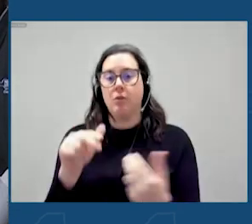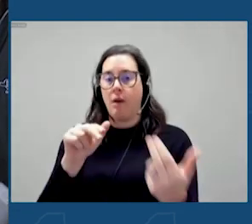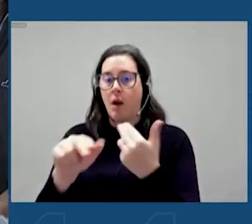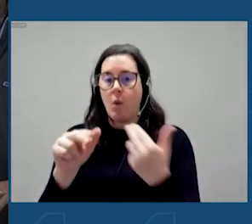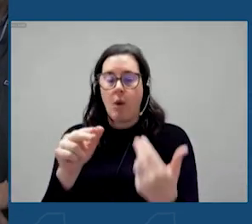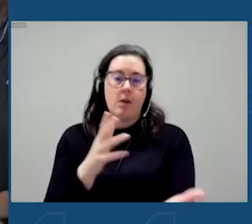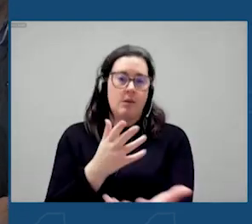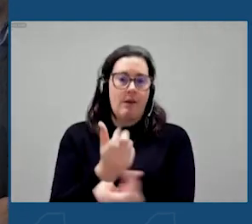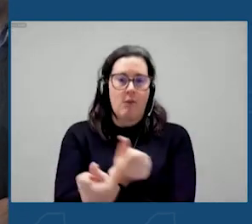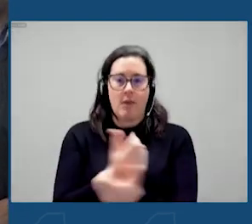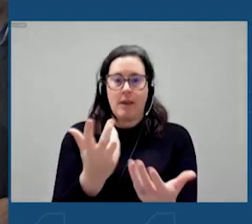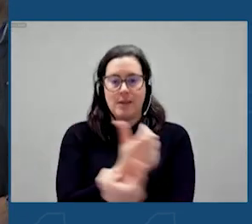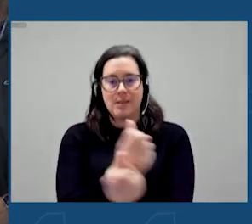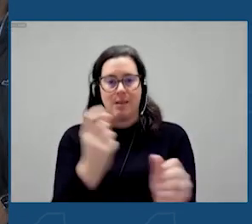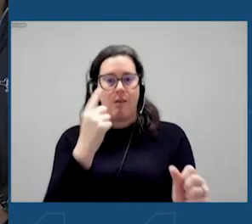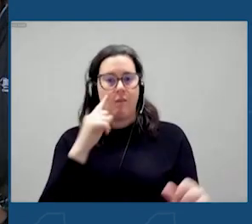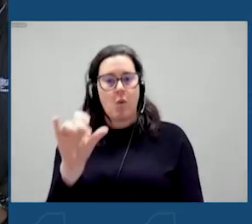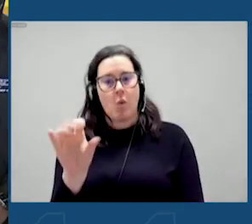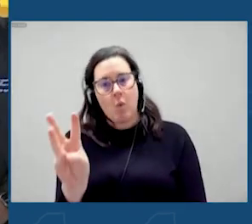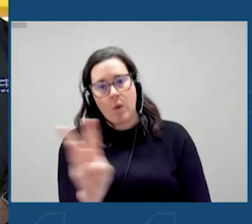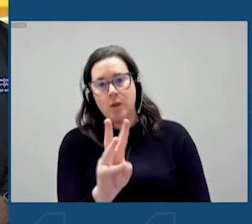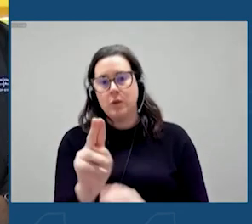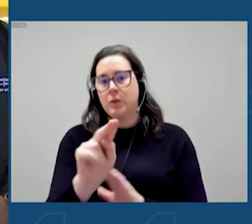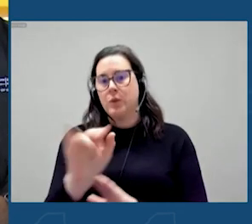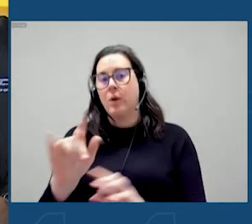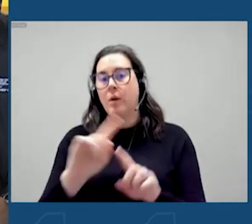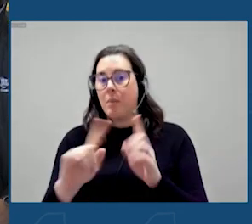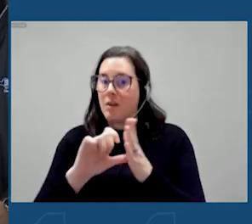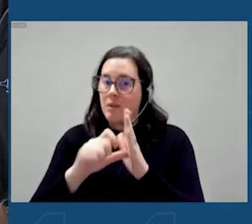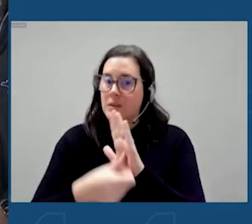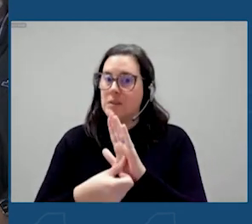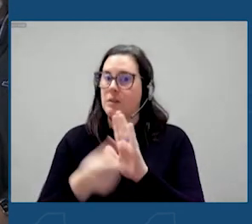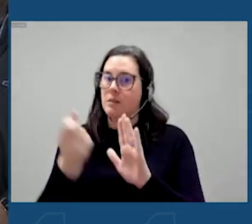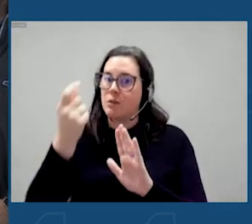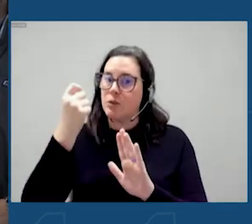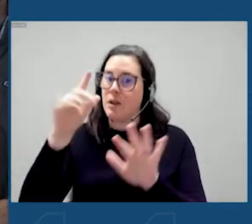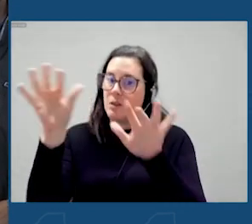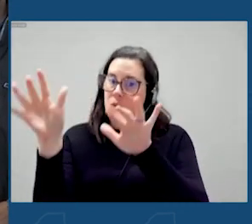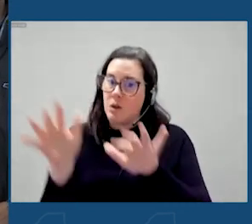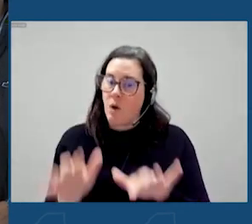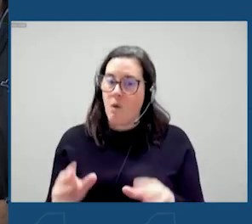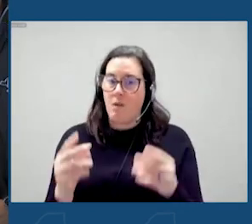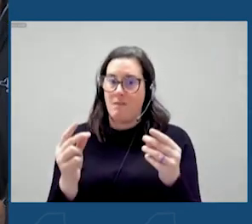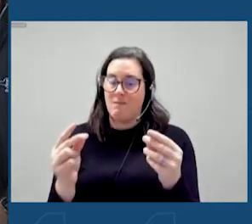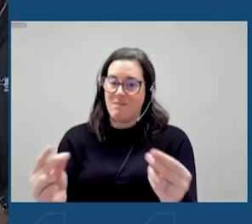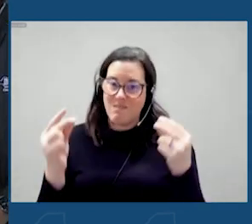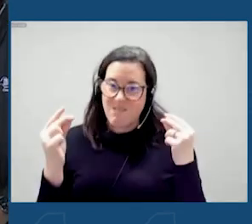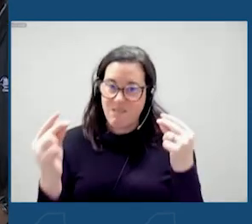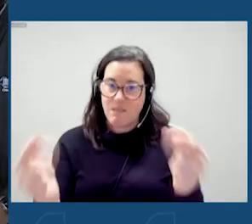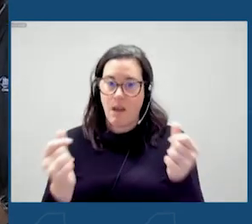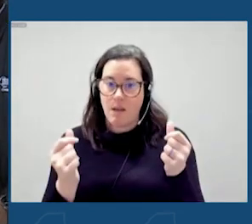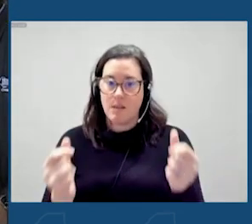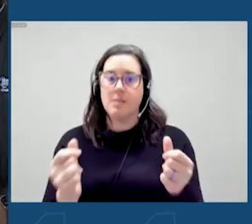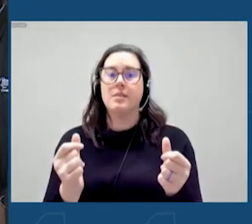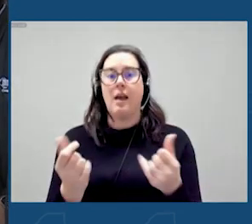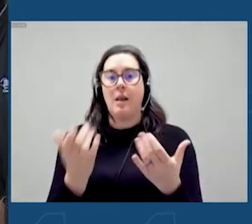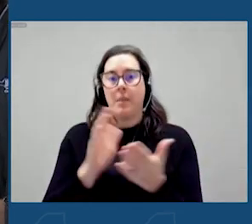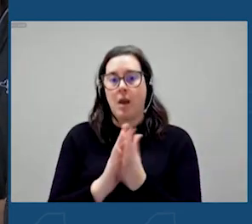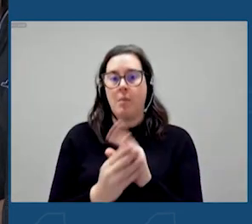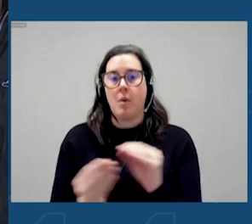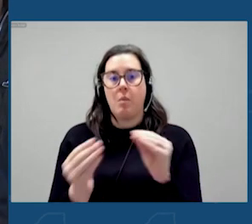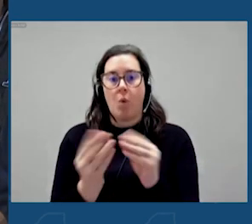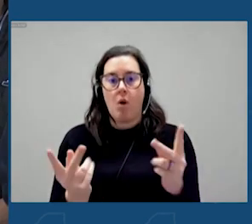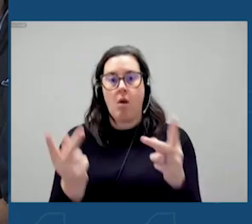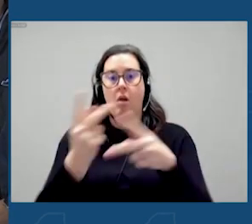Western New York. But as has been emphasized, the rate of snowfall is extremely significant, and it's going up. As was